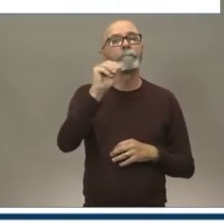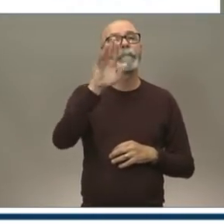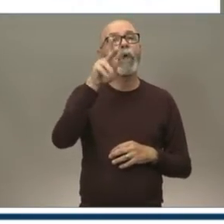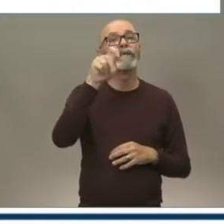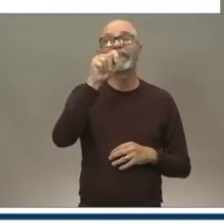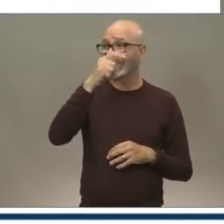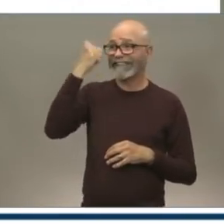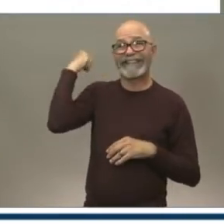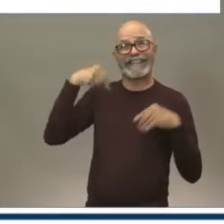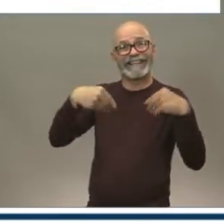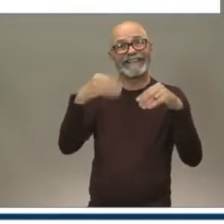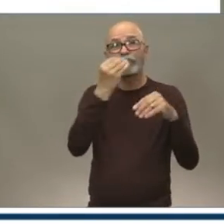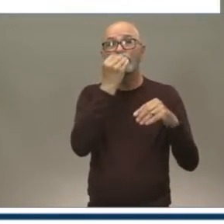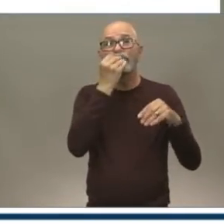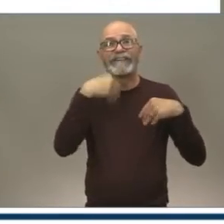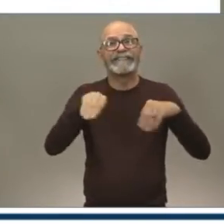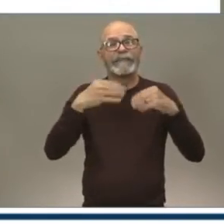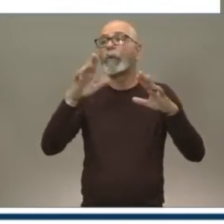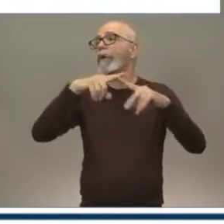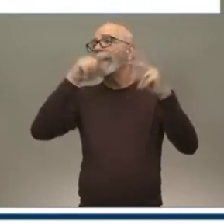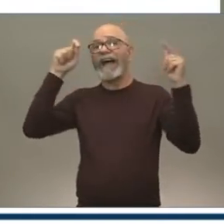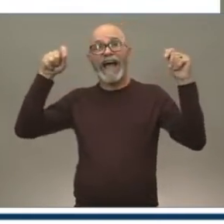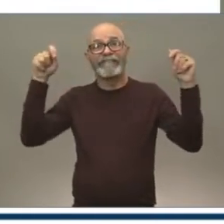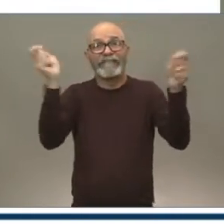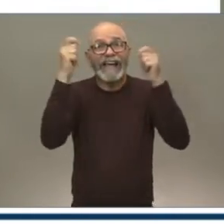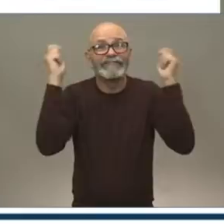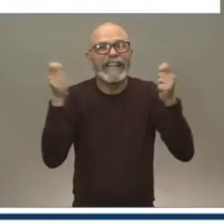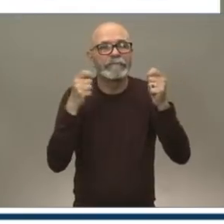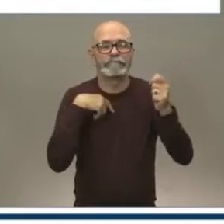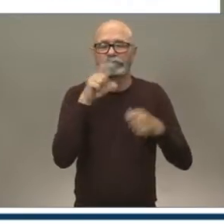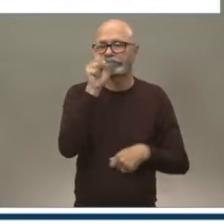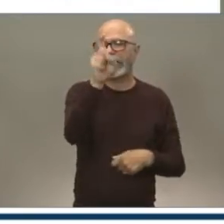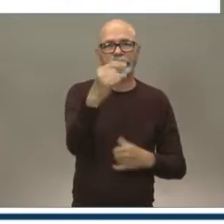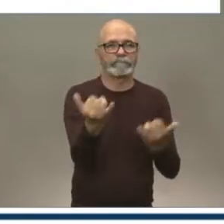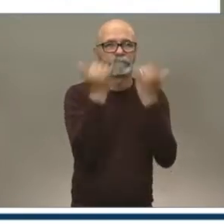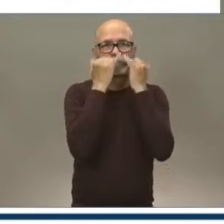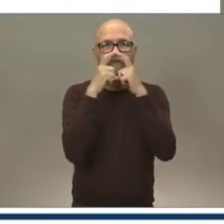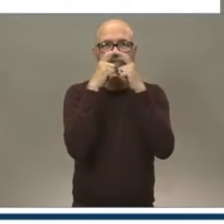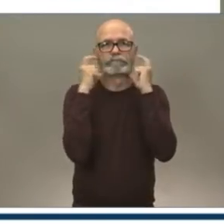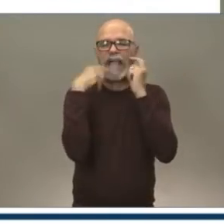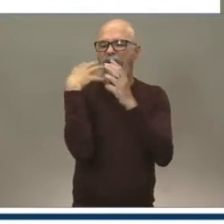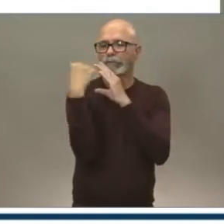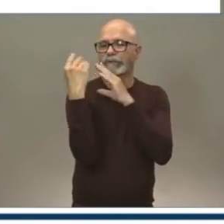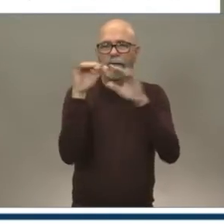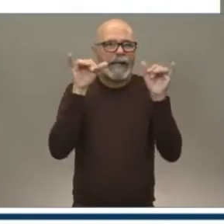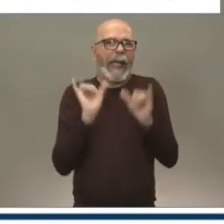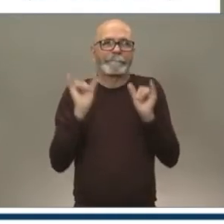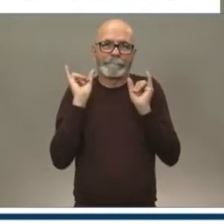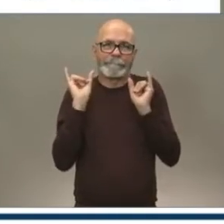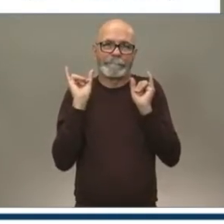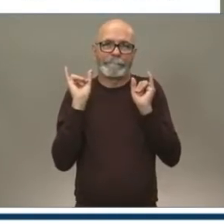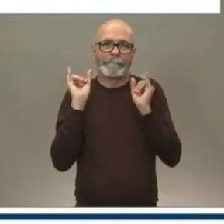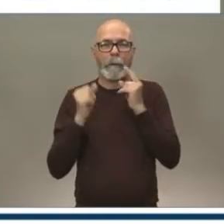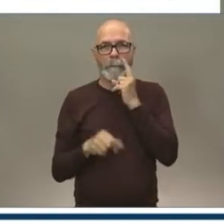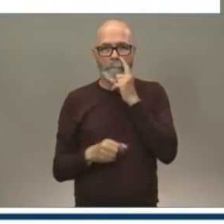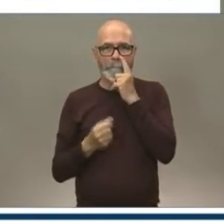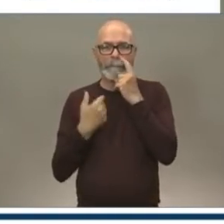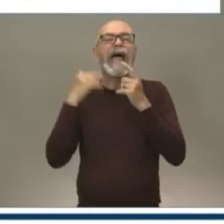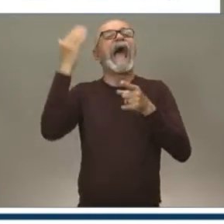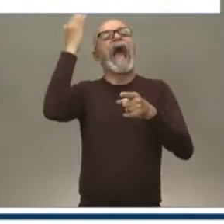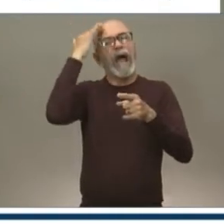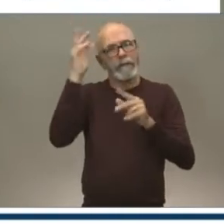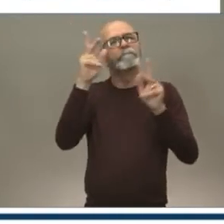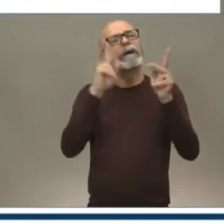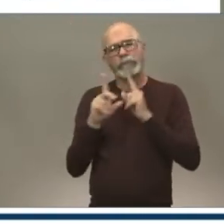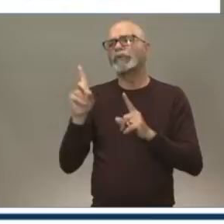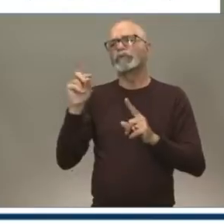festivals. Nova Scotians have been very good about wearing their masks to help protect everyone, and I know I can count on you to continue in these